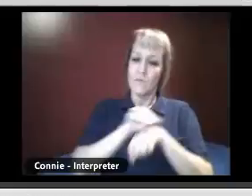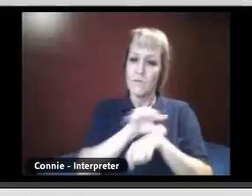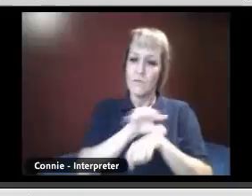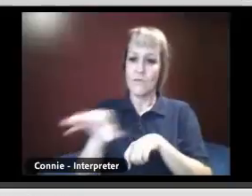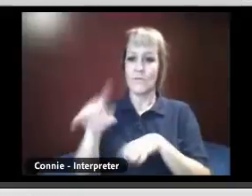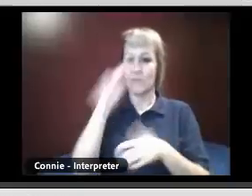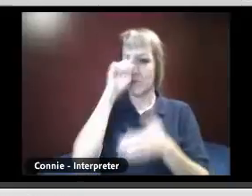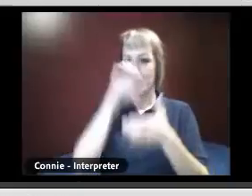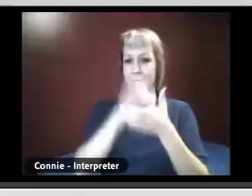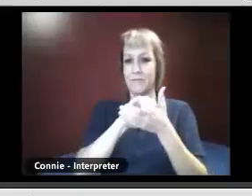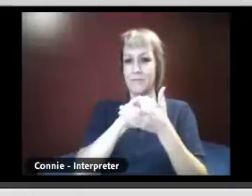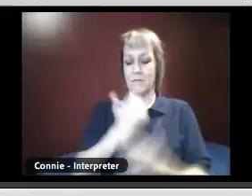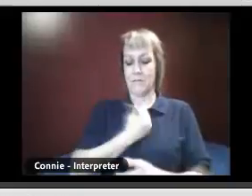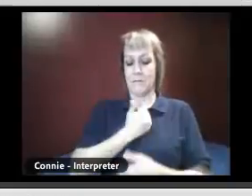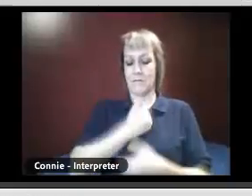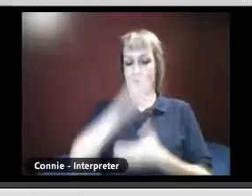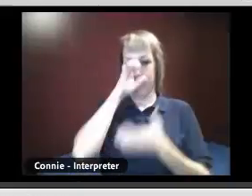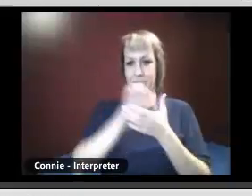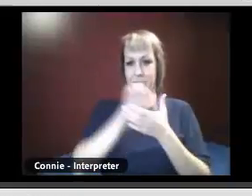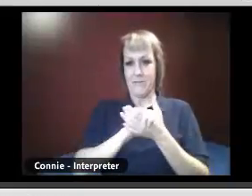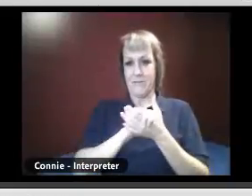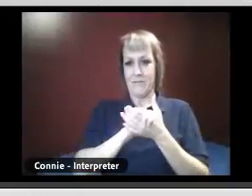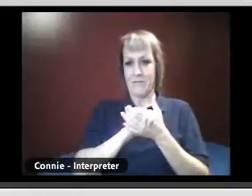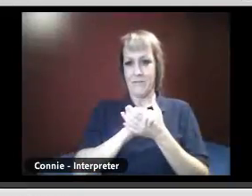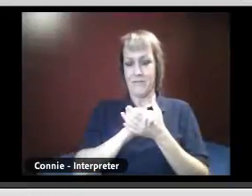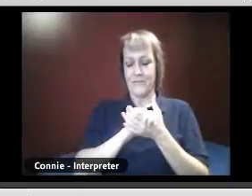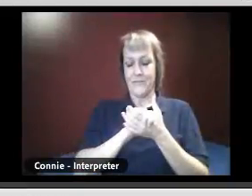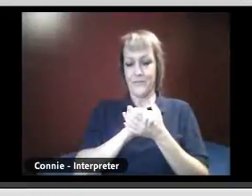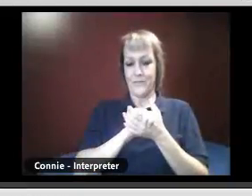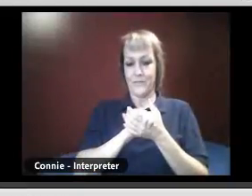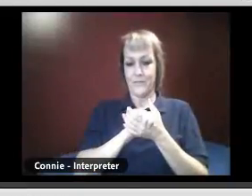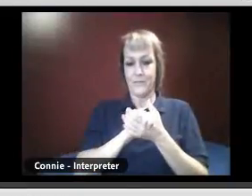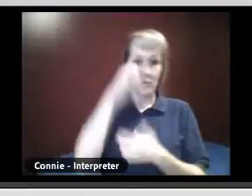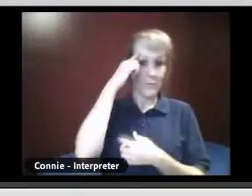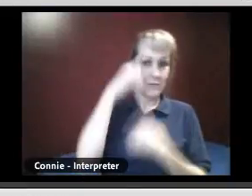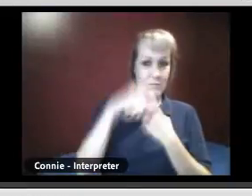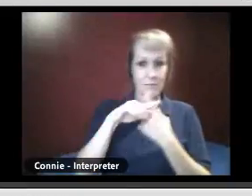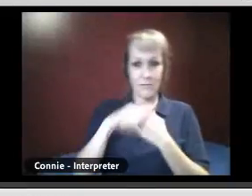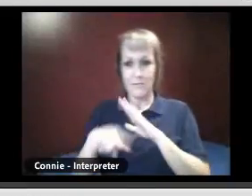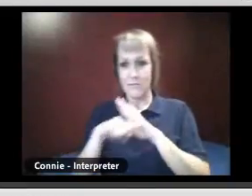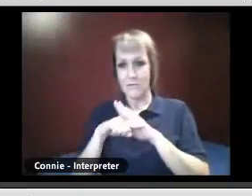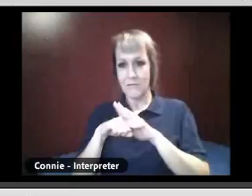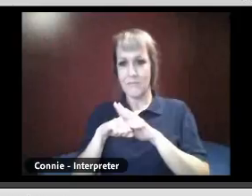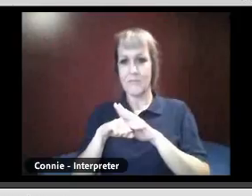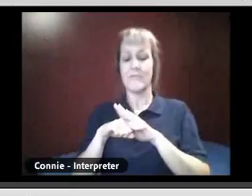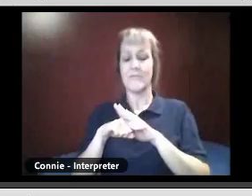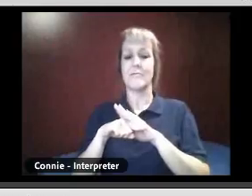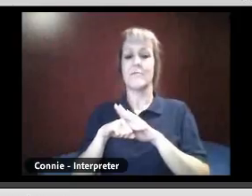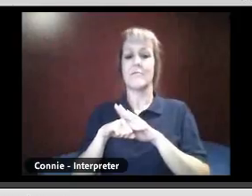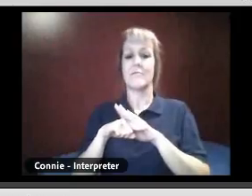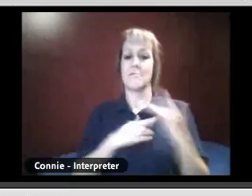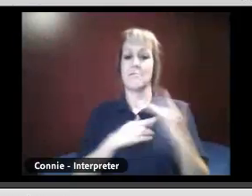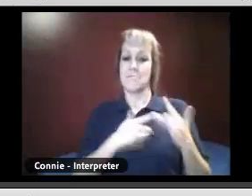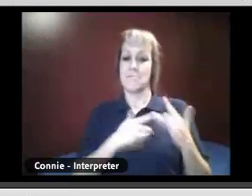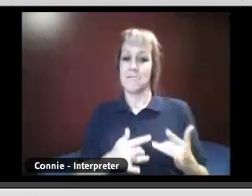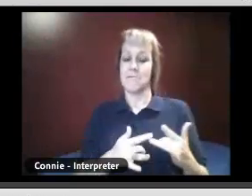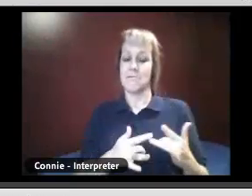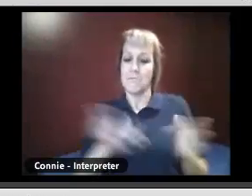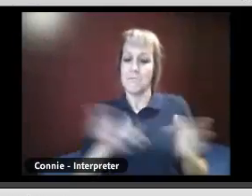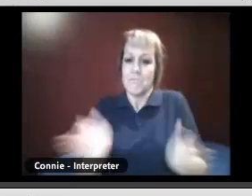about ourselves. And our beliefs about ourselves, whether we think something positive or we think something negative, tends to drive our attitude